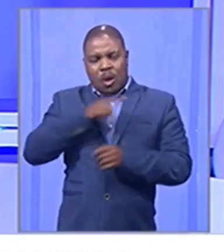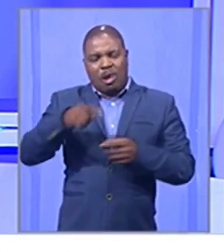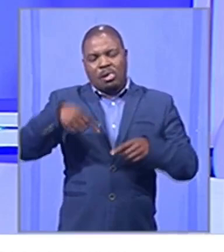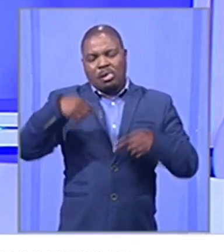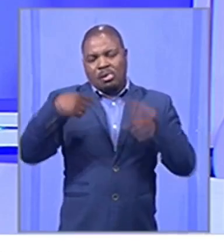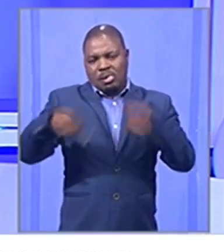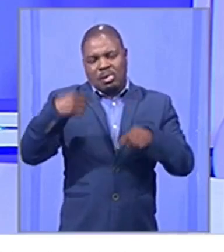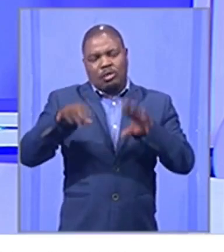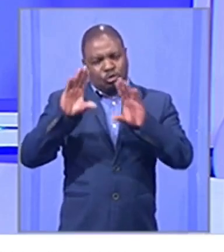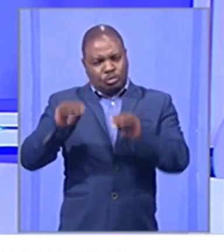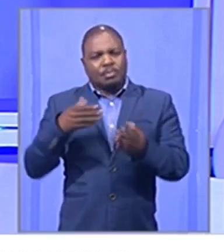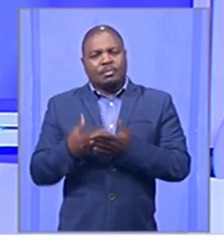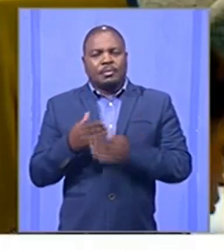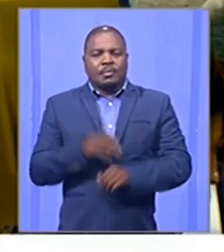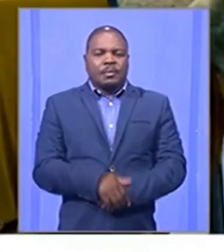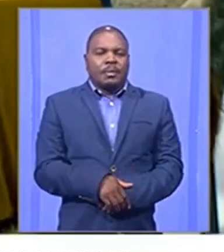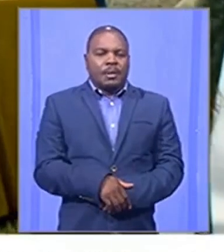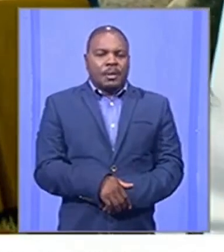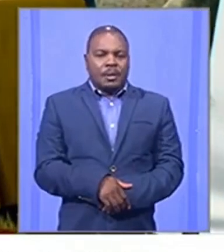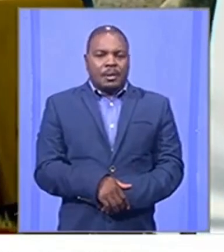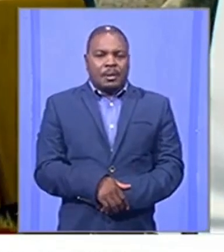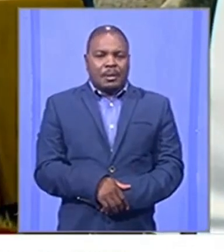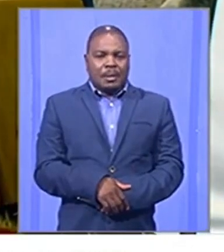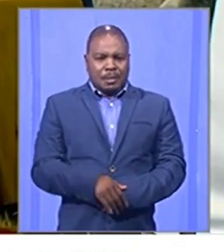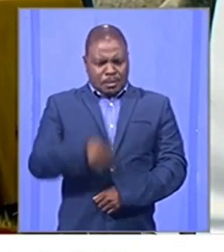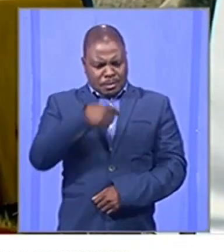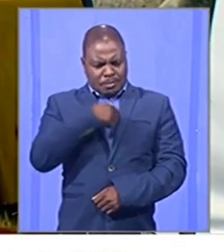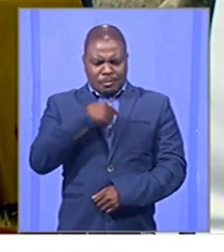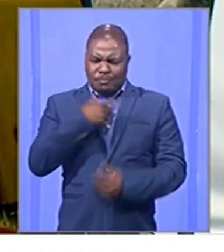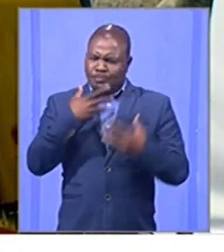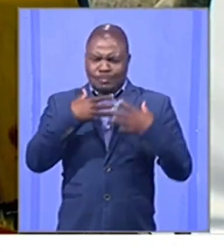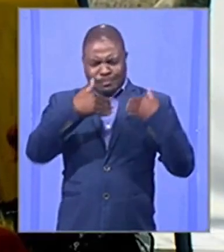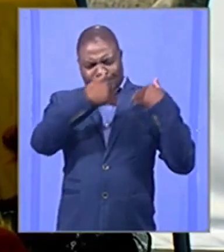gape. I'm in charge, Chief.